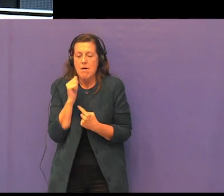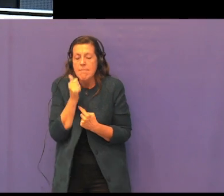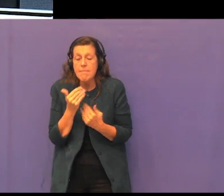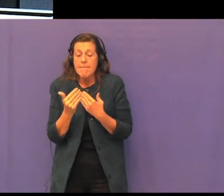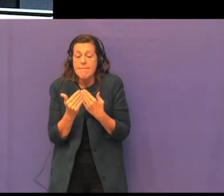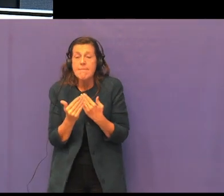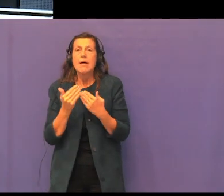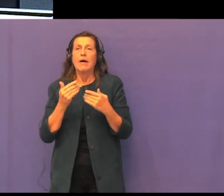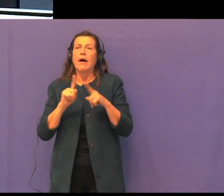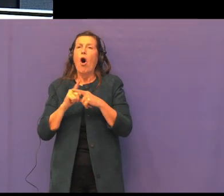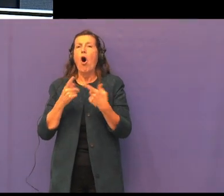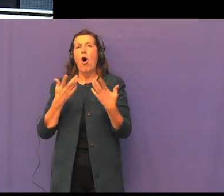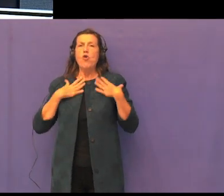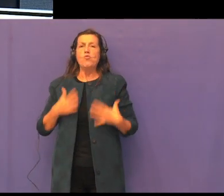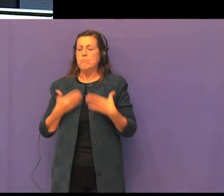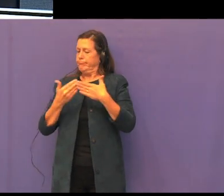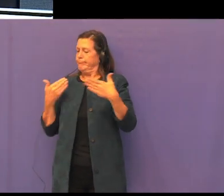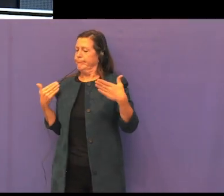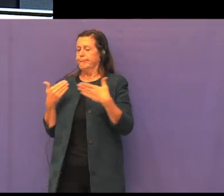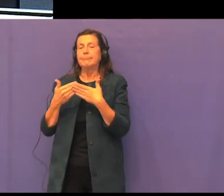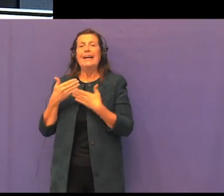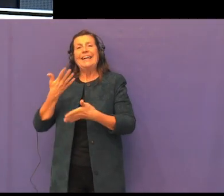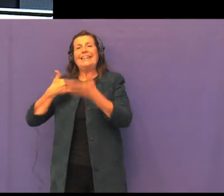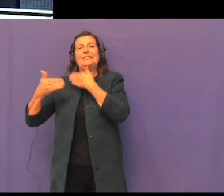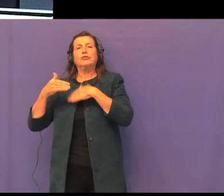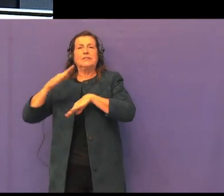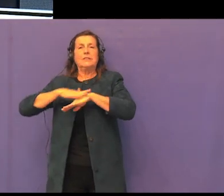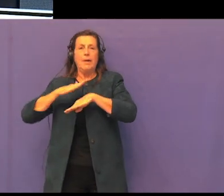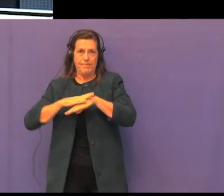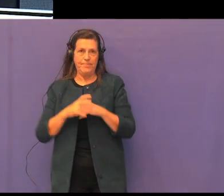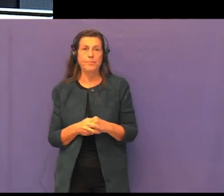the Icelandic writer and activist,